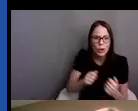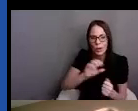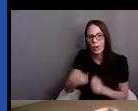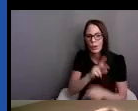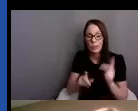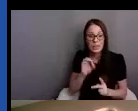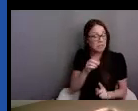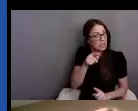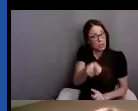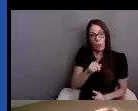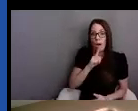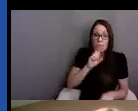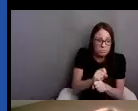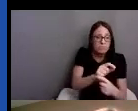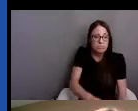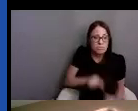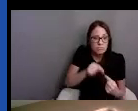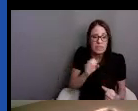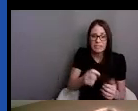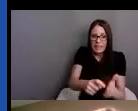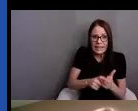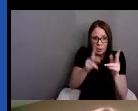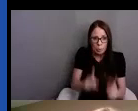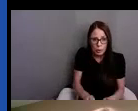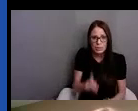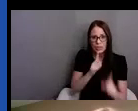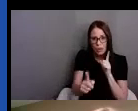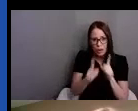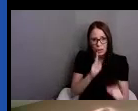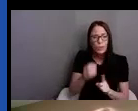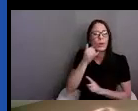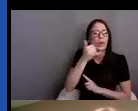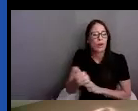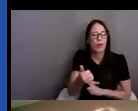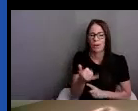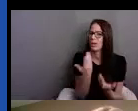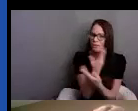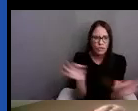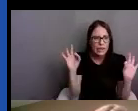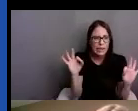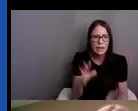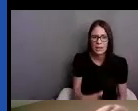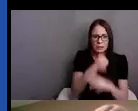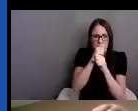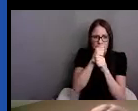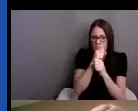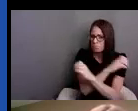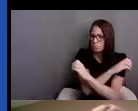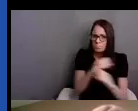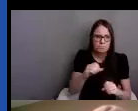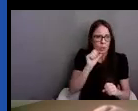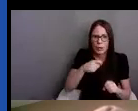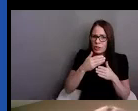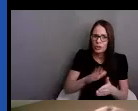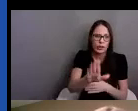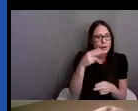and you really need a professional to talk to, call the hotline. It's a free hotline. It's confidential. You don't have to share your name. It's available